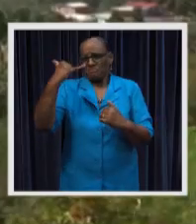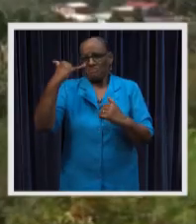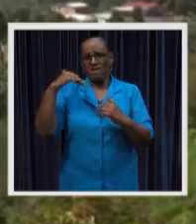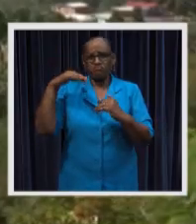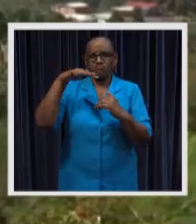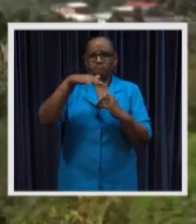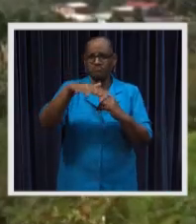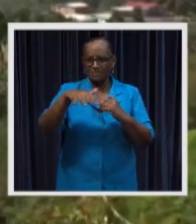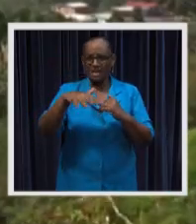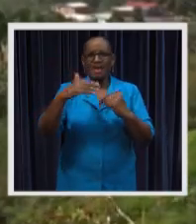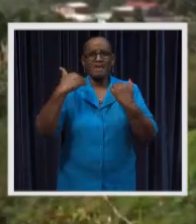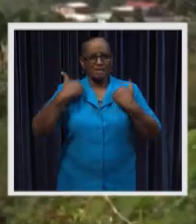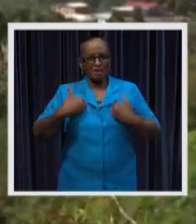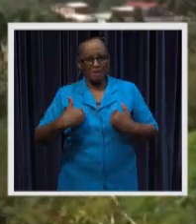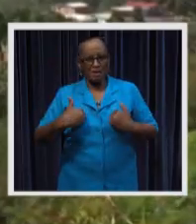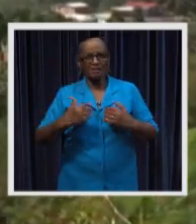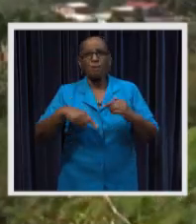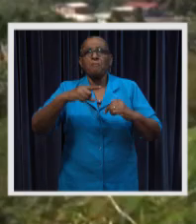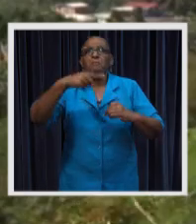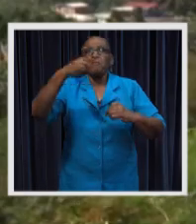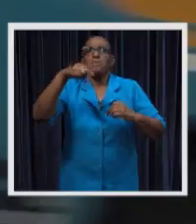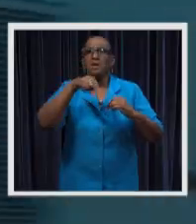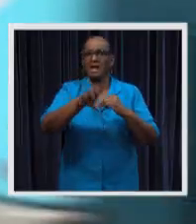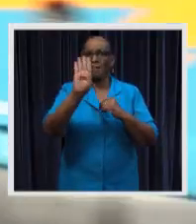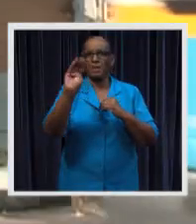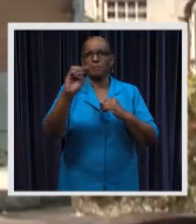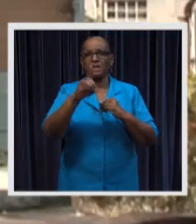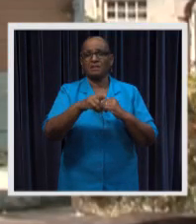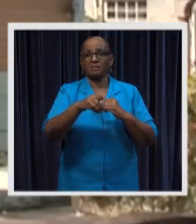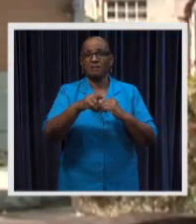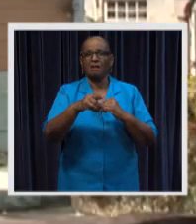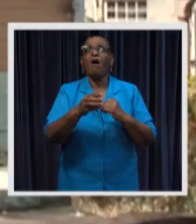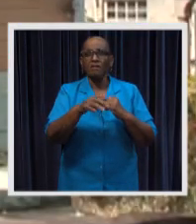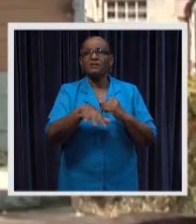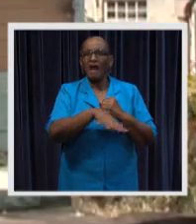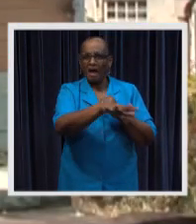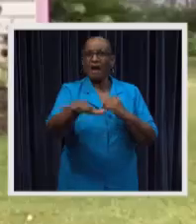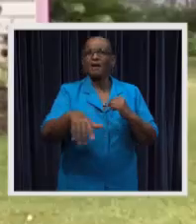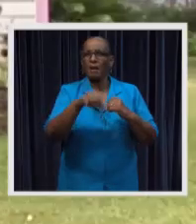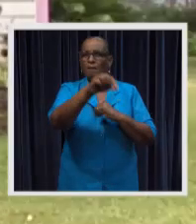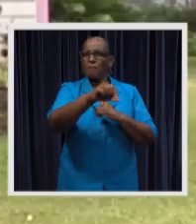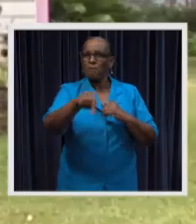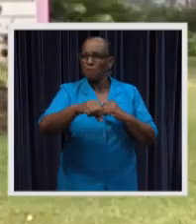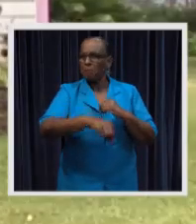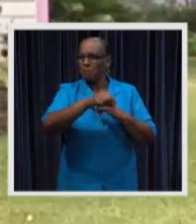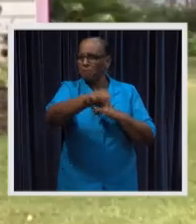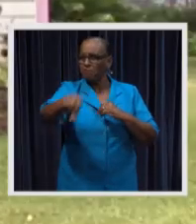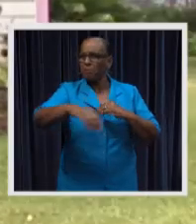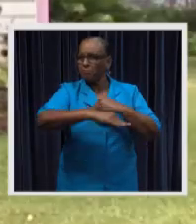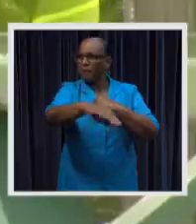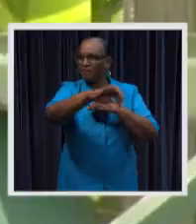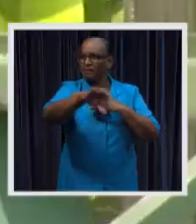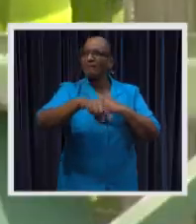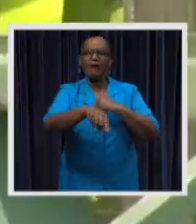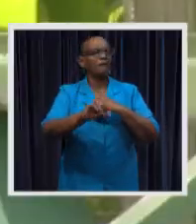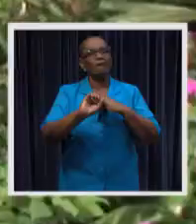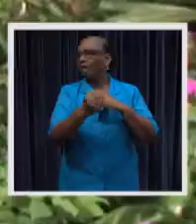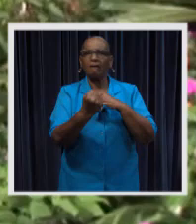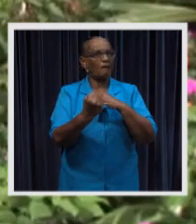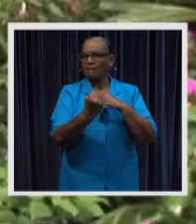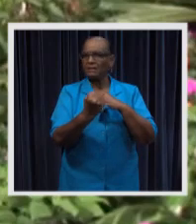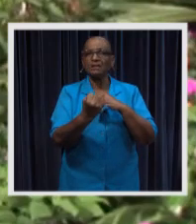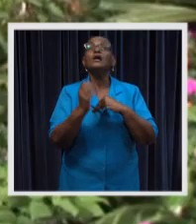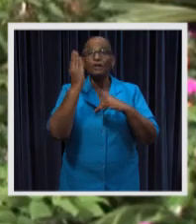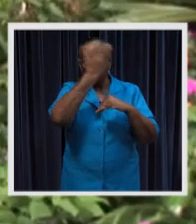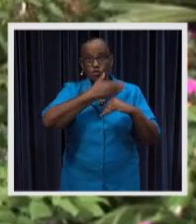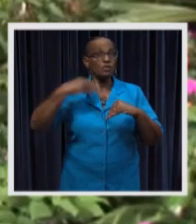island is overcrowded and the population is still increasing. Fertile land for agriculture and animal husbandry